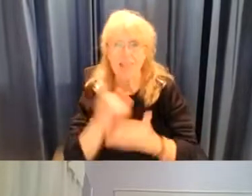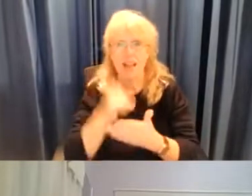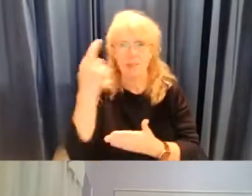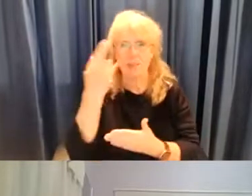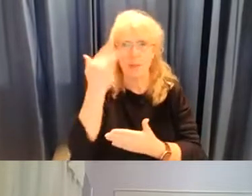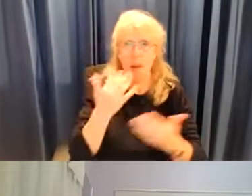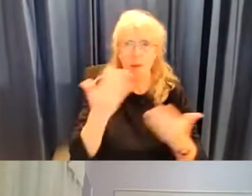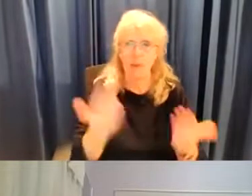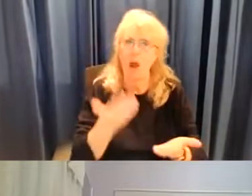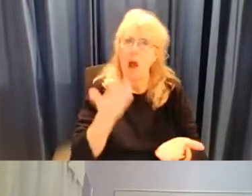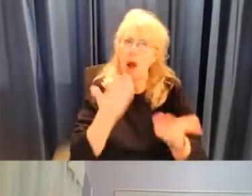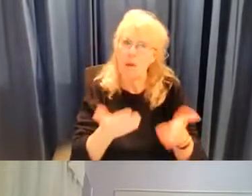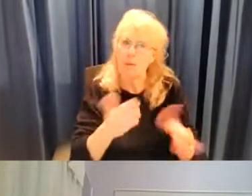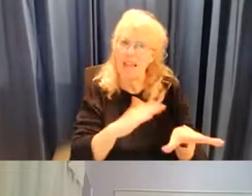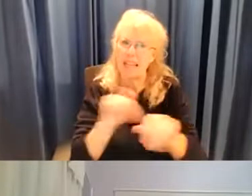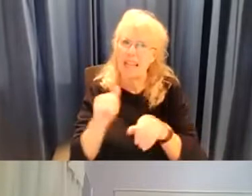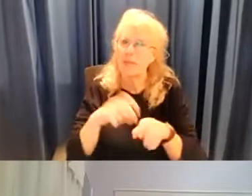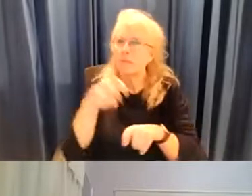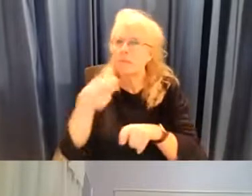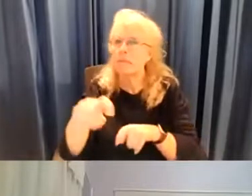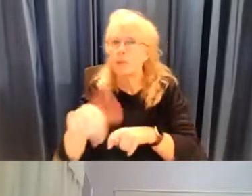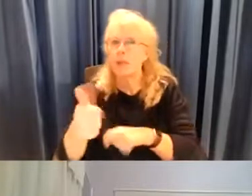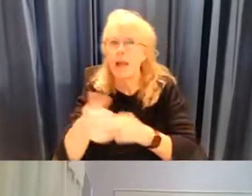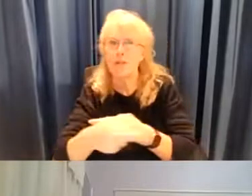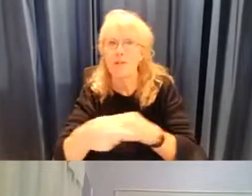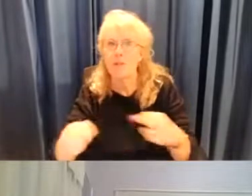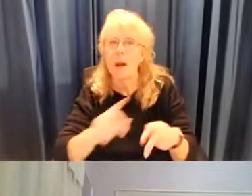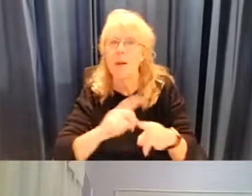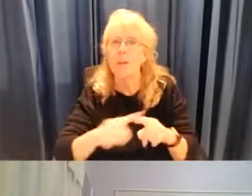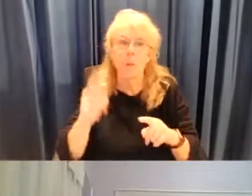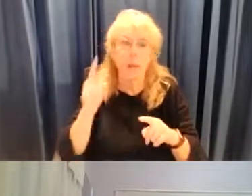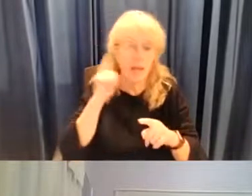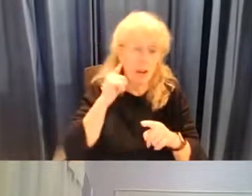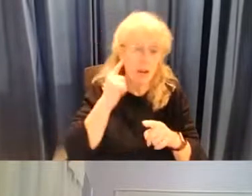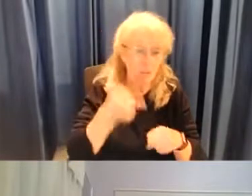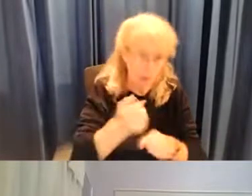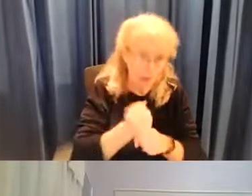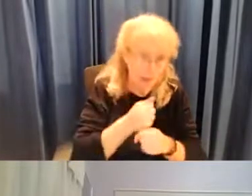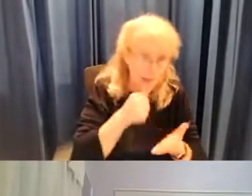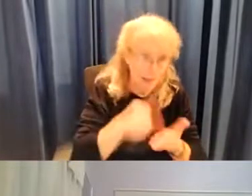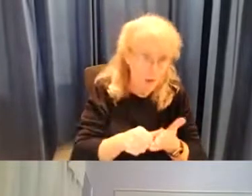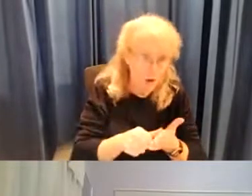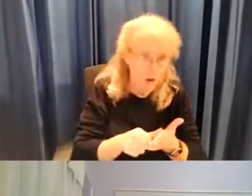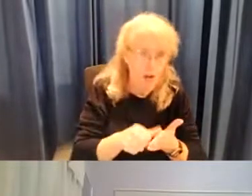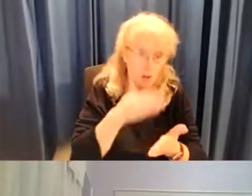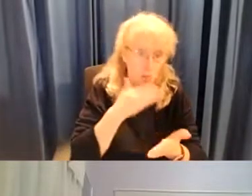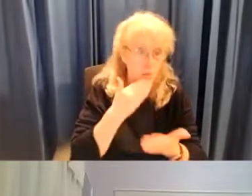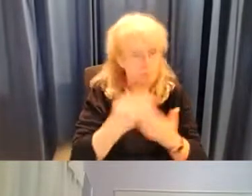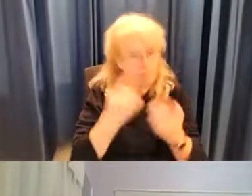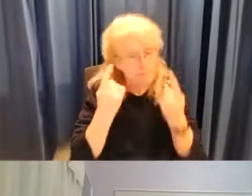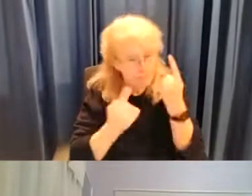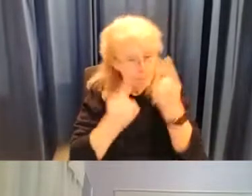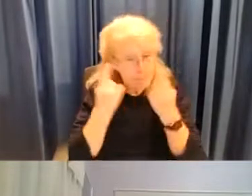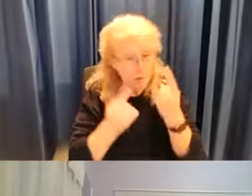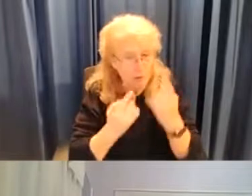to another room, but I want to hear it from you that you got the letter and that you'll give it good consideration.